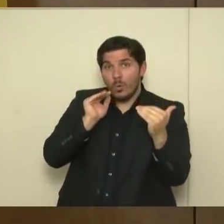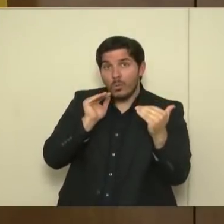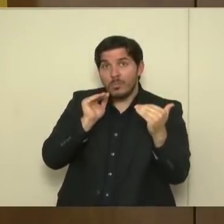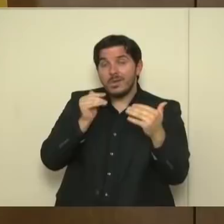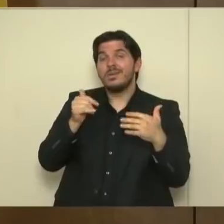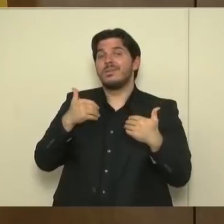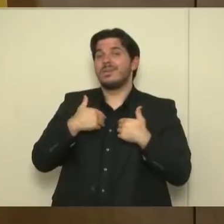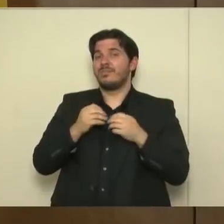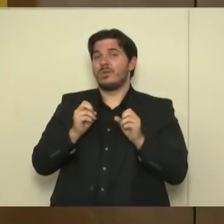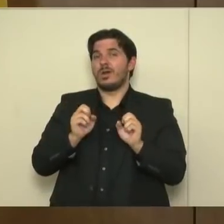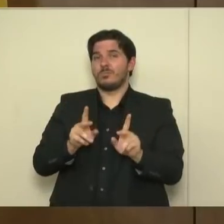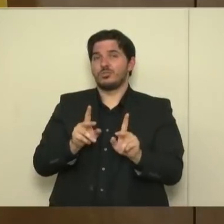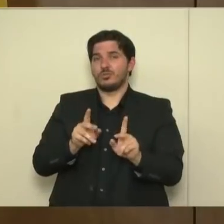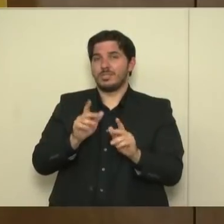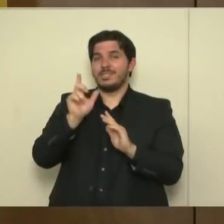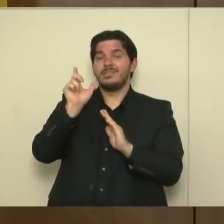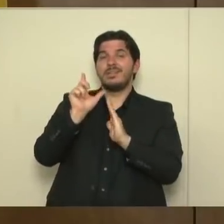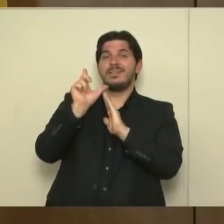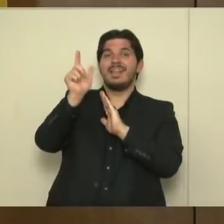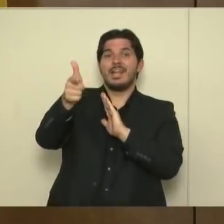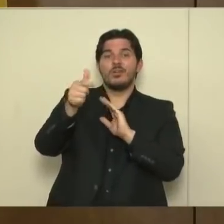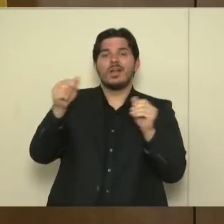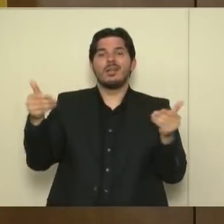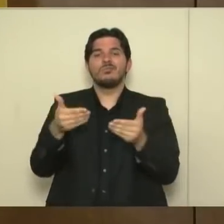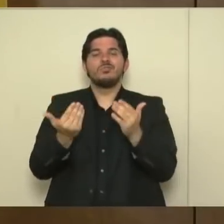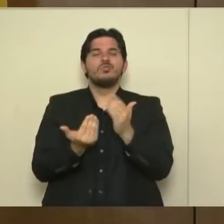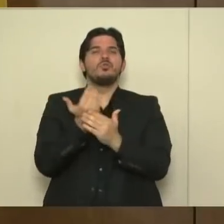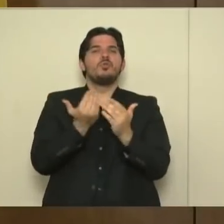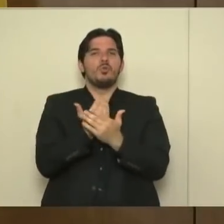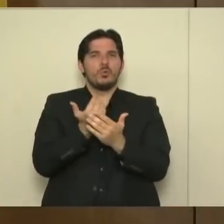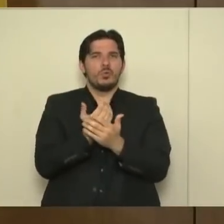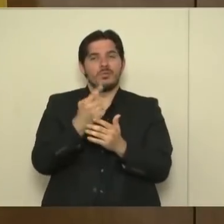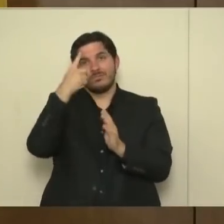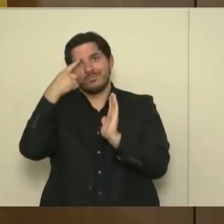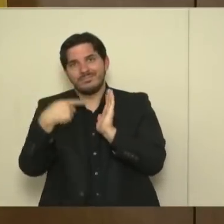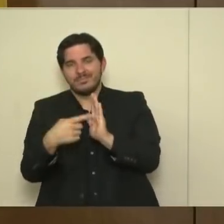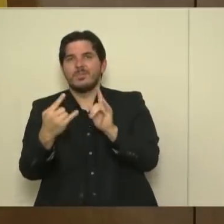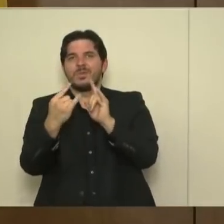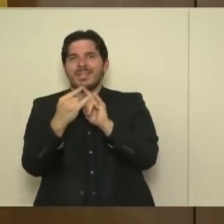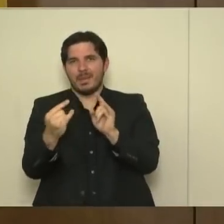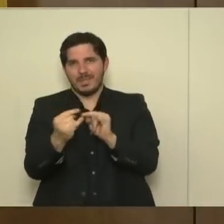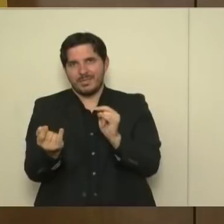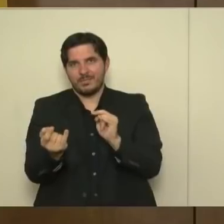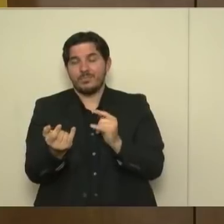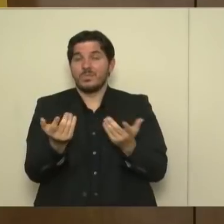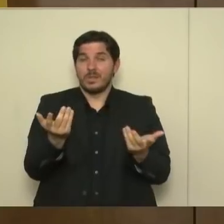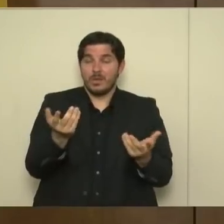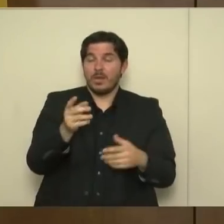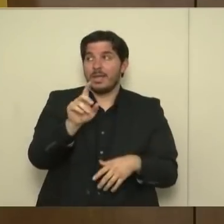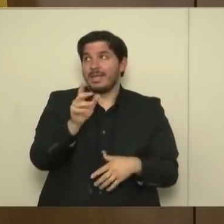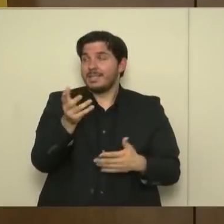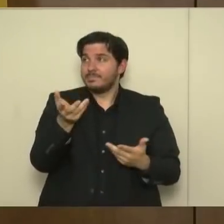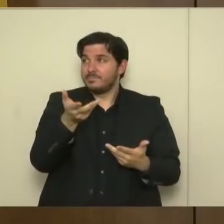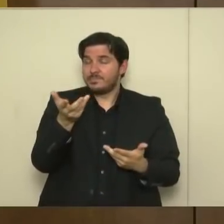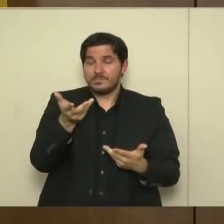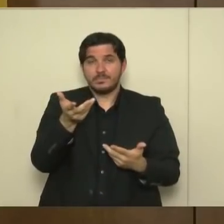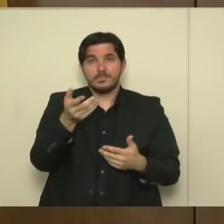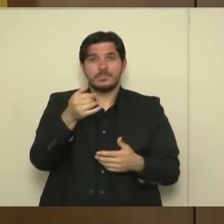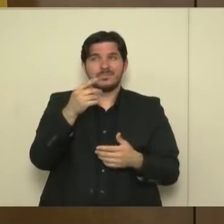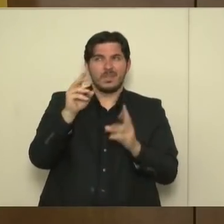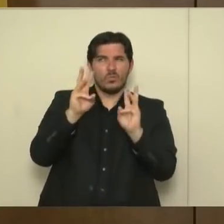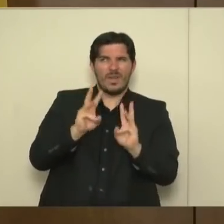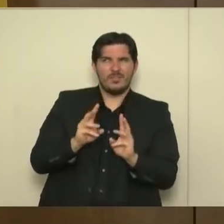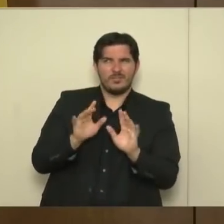data says that we can introduce new things like camping. So although given the